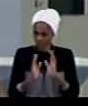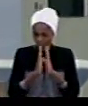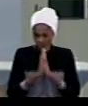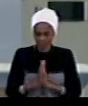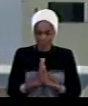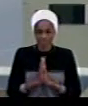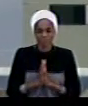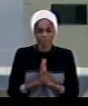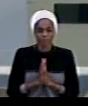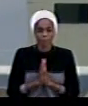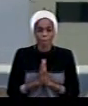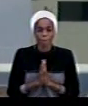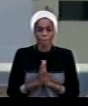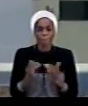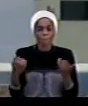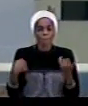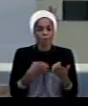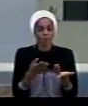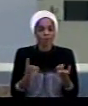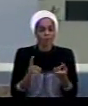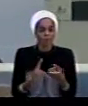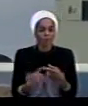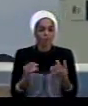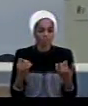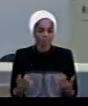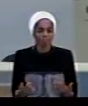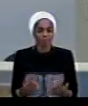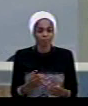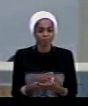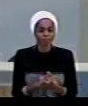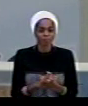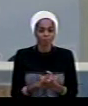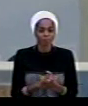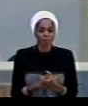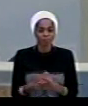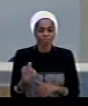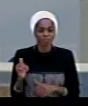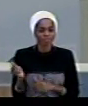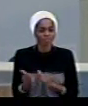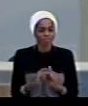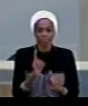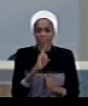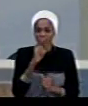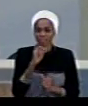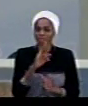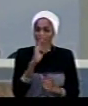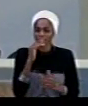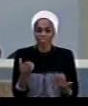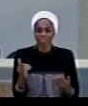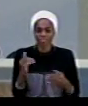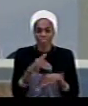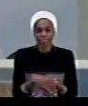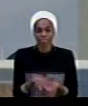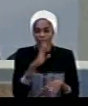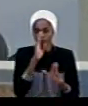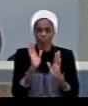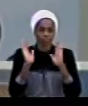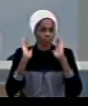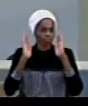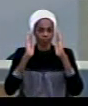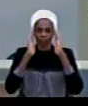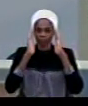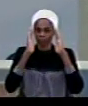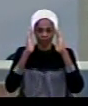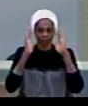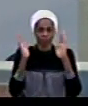We want to announce, number 4, that everywhere we are tonight, pay attention. Wherever you